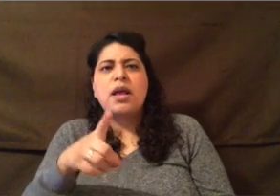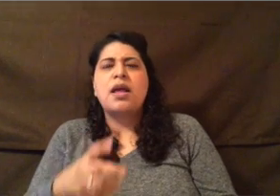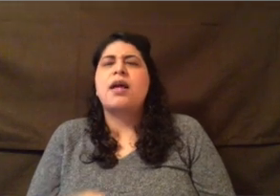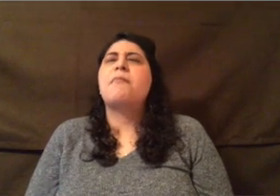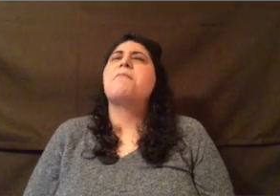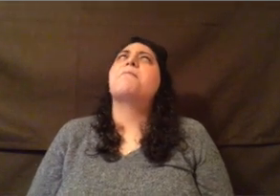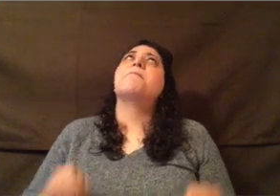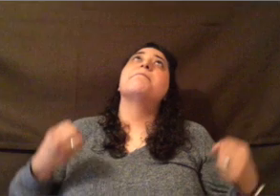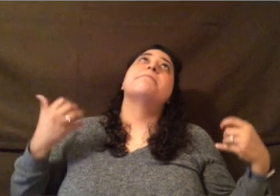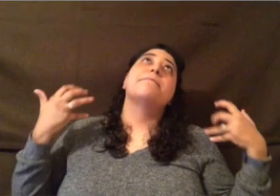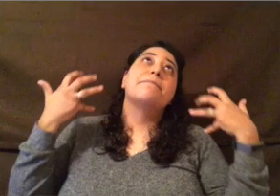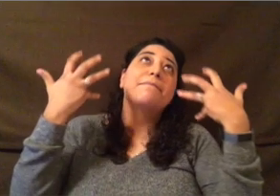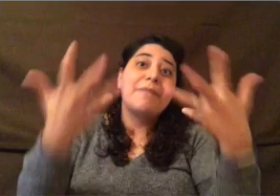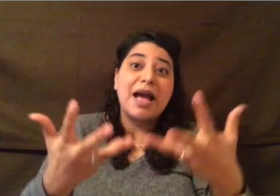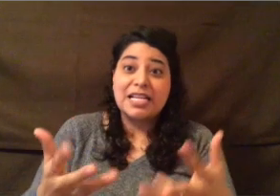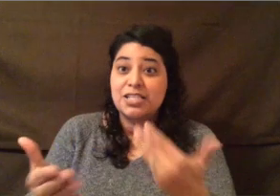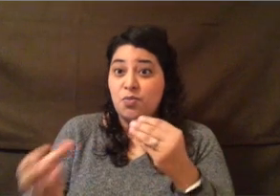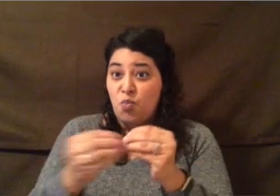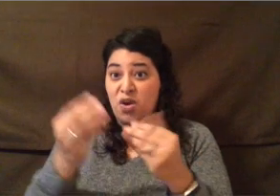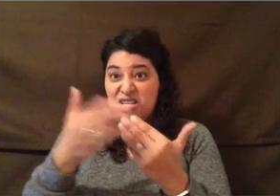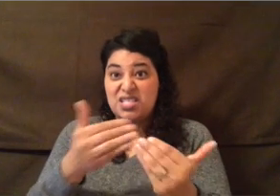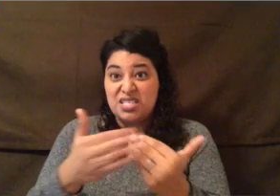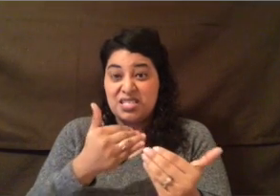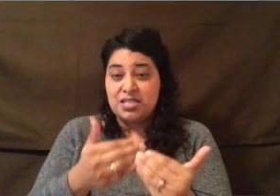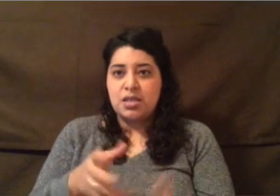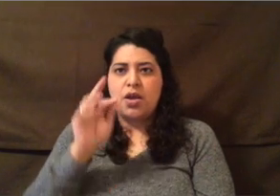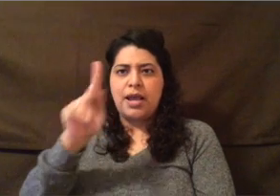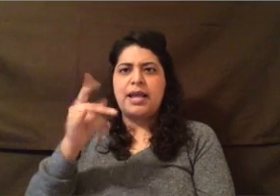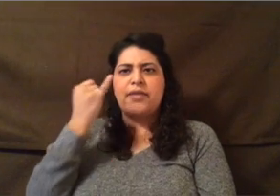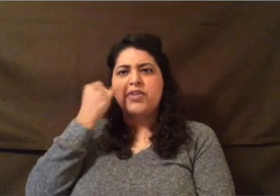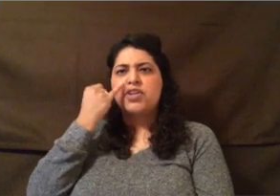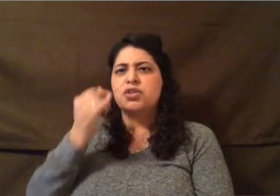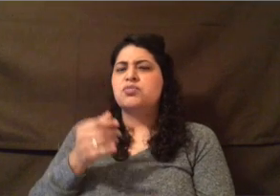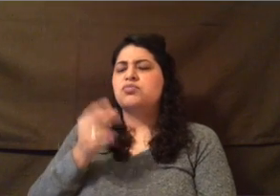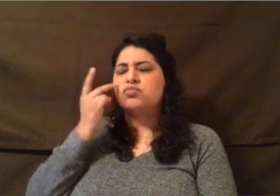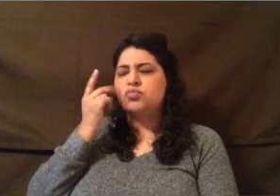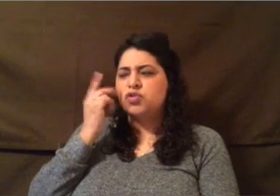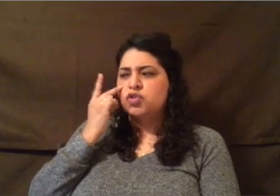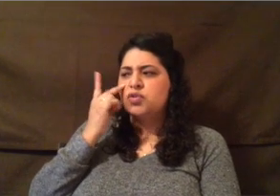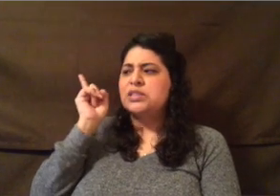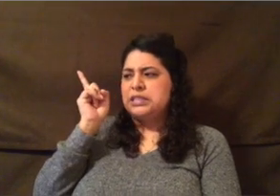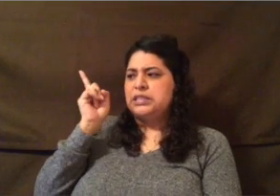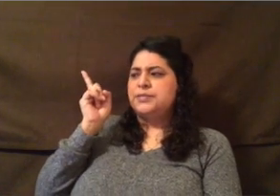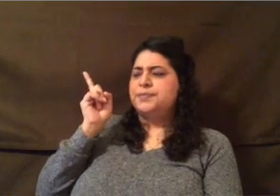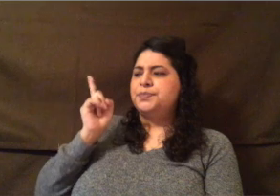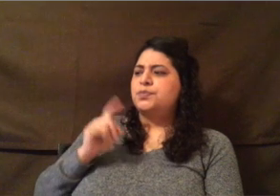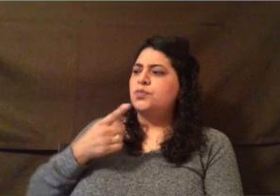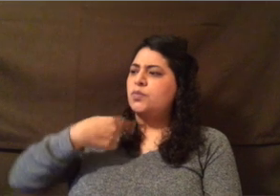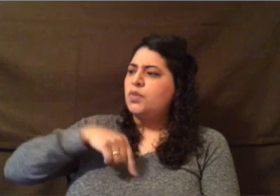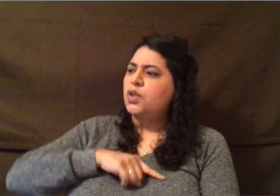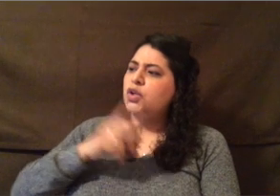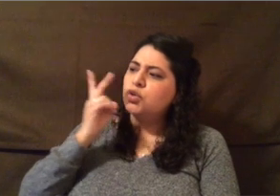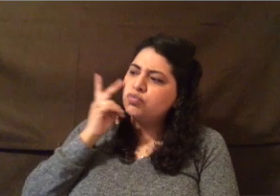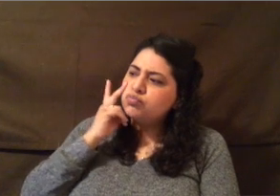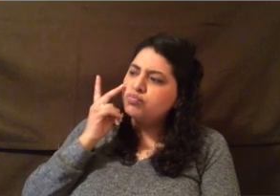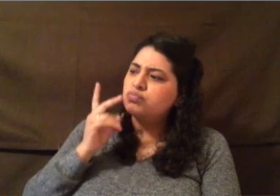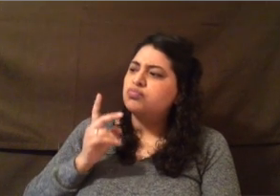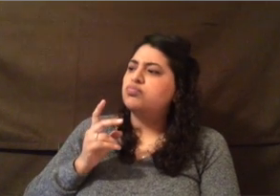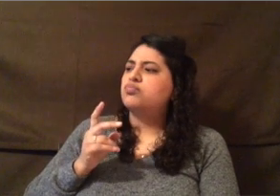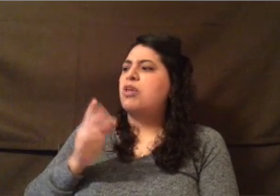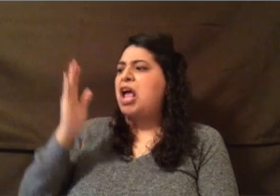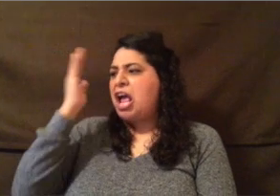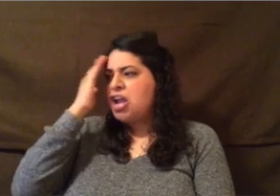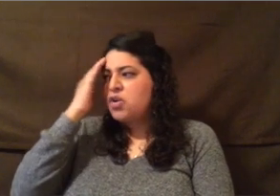times easier, okay? So if we take a closer look at this bar graph, we are looking at, I can tell that it's